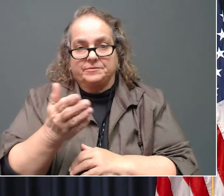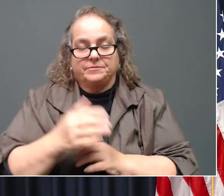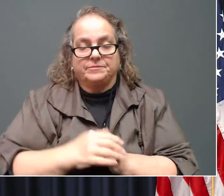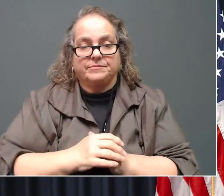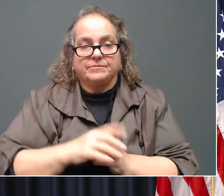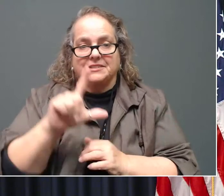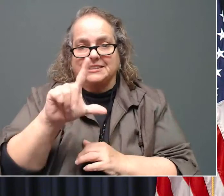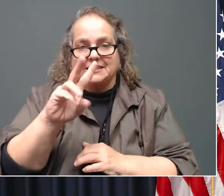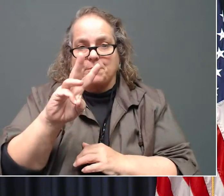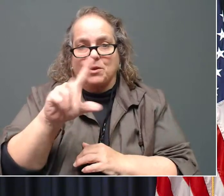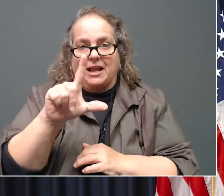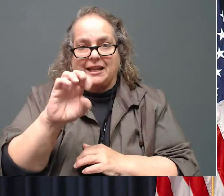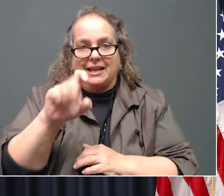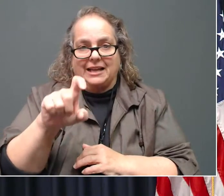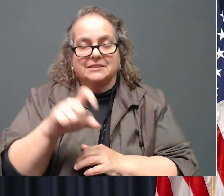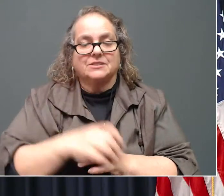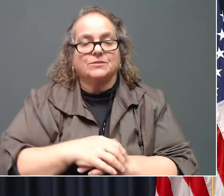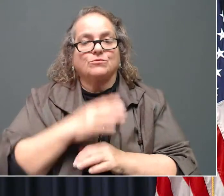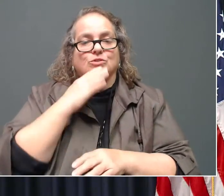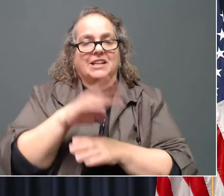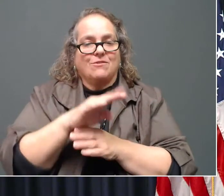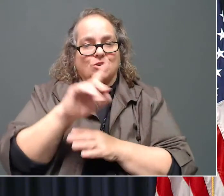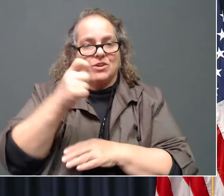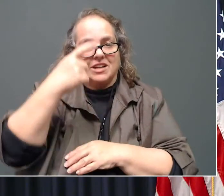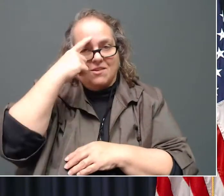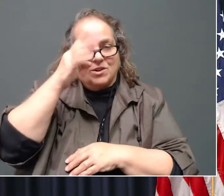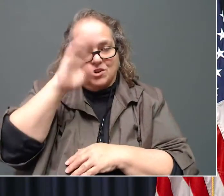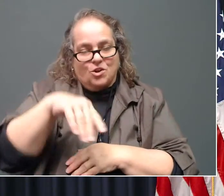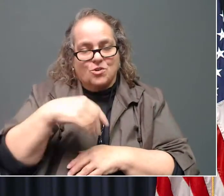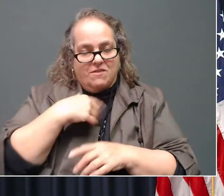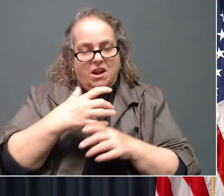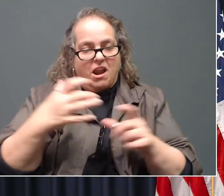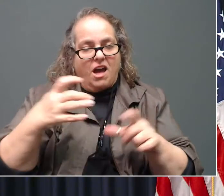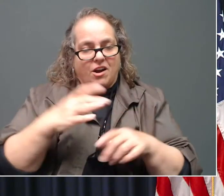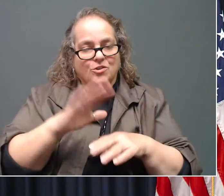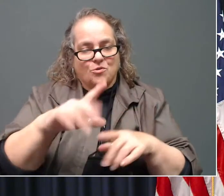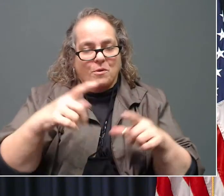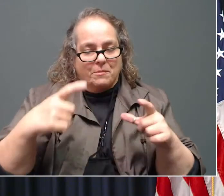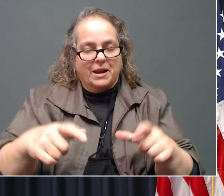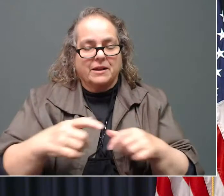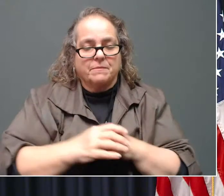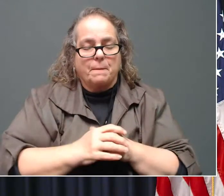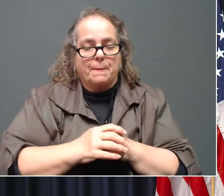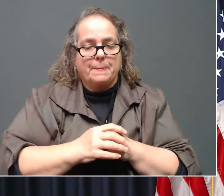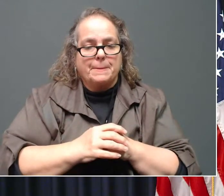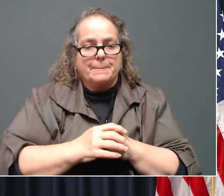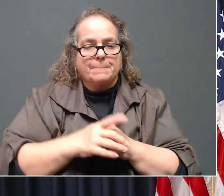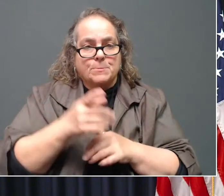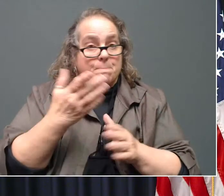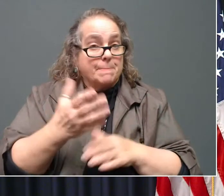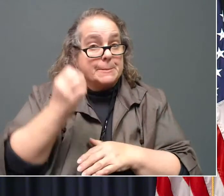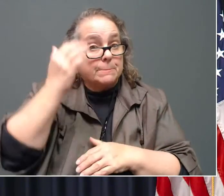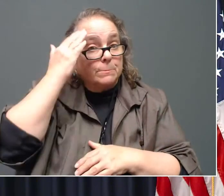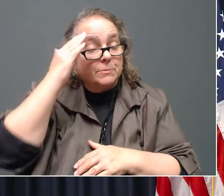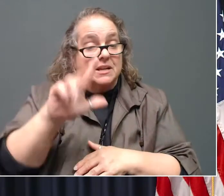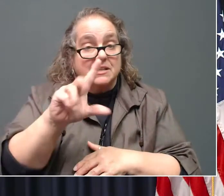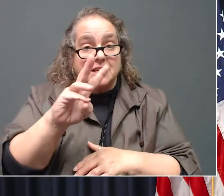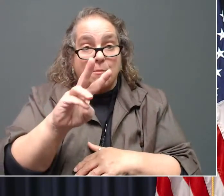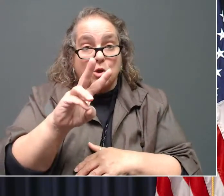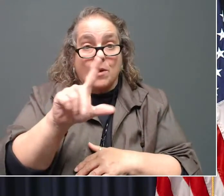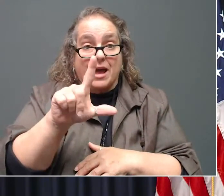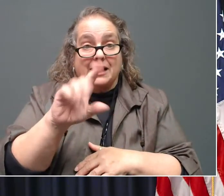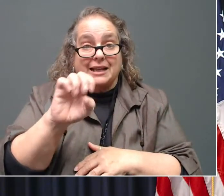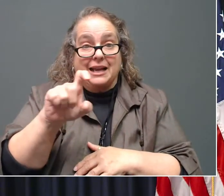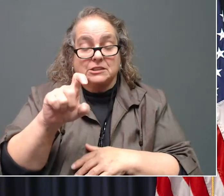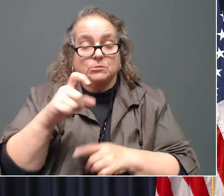That's okay. Good afternoon, Governor. We certainly know you have a lot on your plate. You may be aware WLEX has been trying to